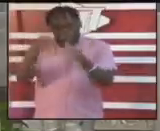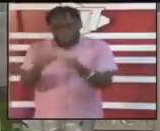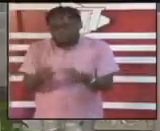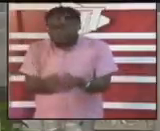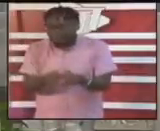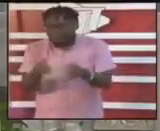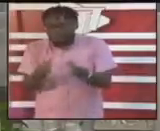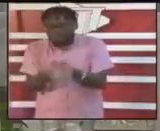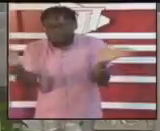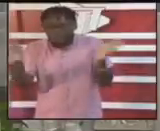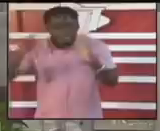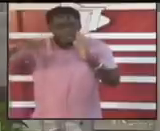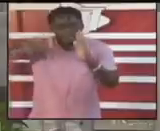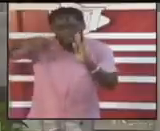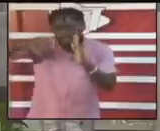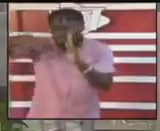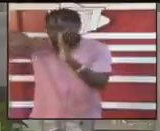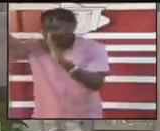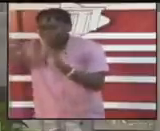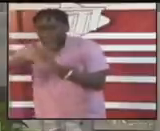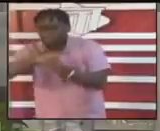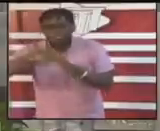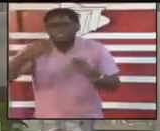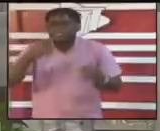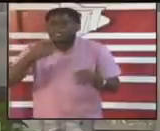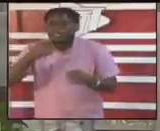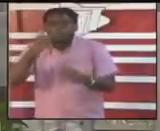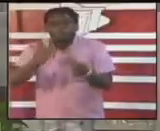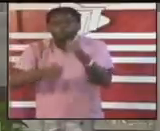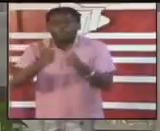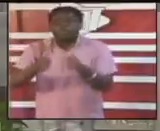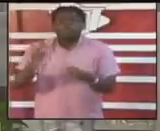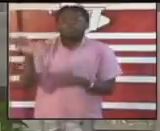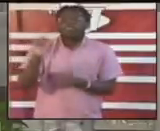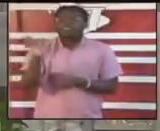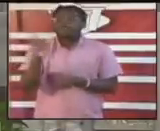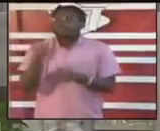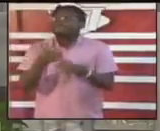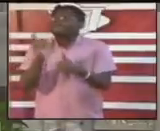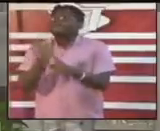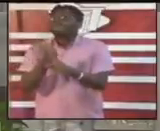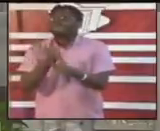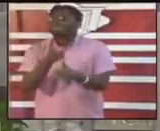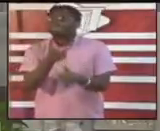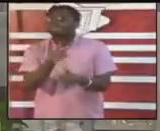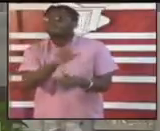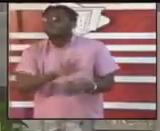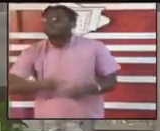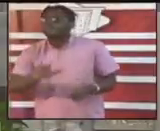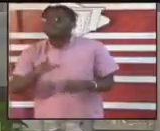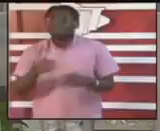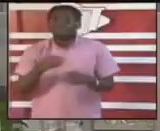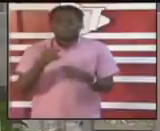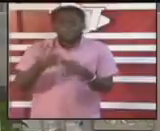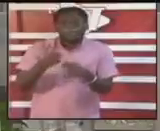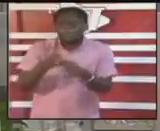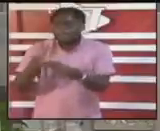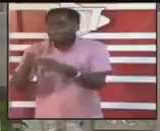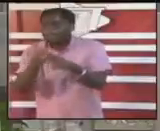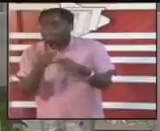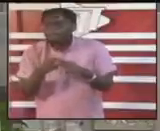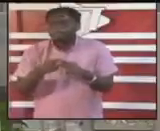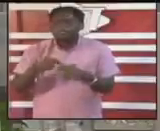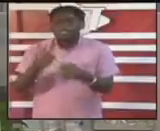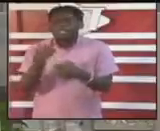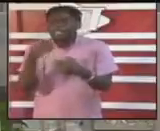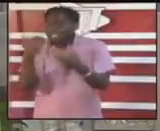your question. We want to give as many of you an opportunity to pose questions to us, but that means in our limited time, we will have to give each